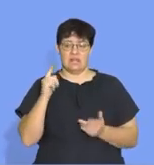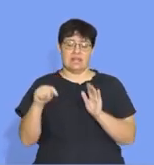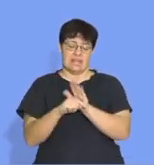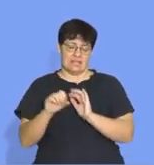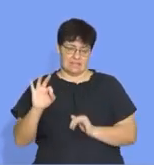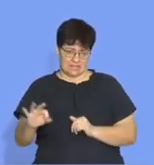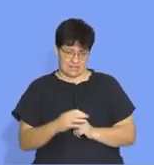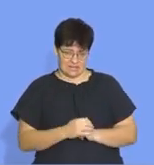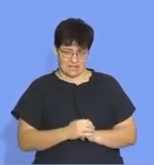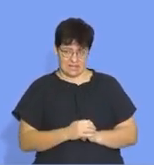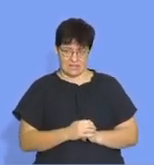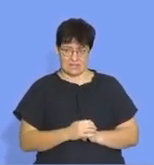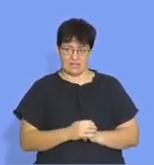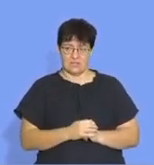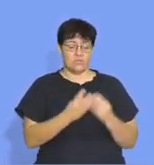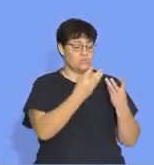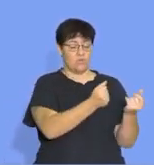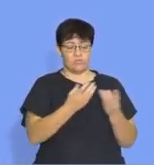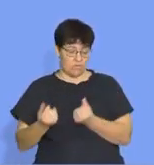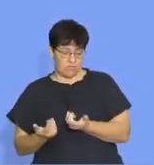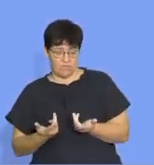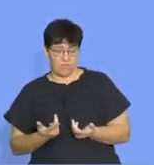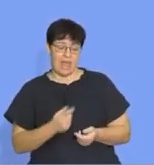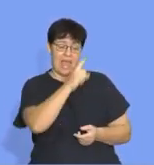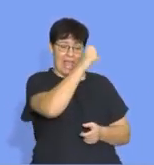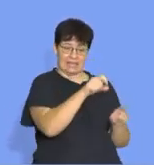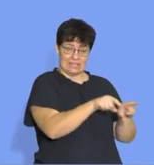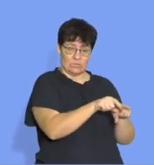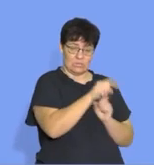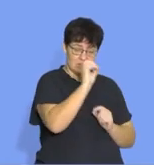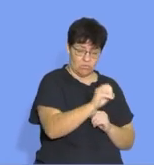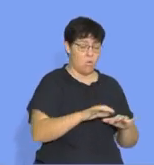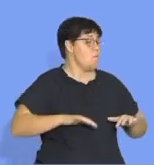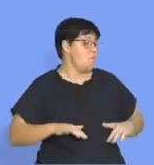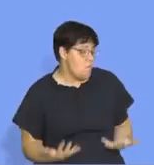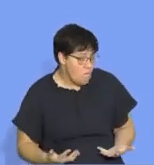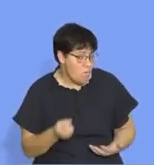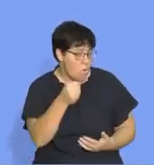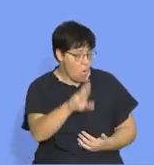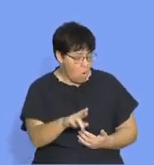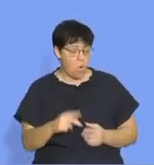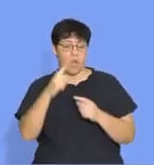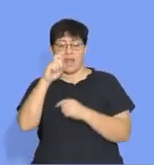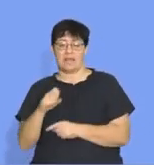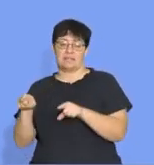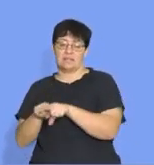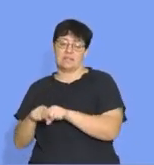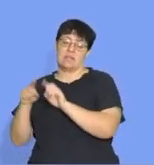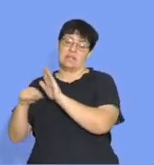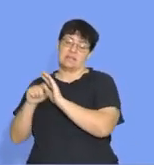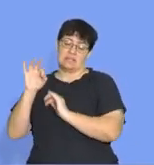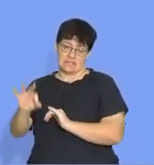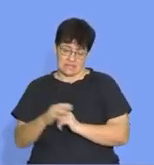negative 3. So my two solutions here will be X is equal to 0 or X is equal to negative